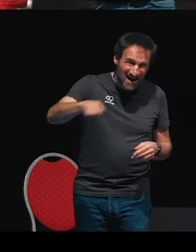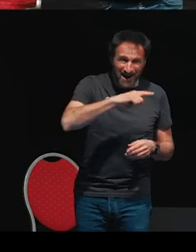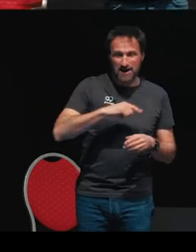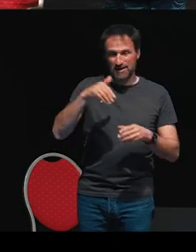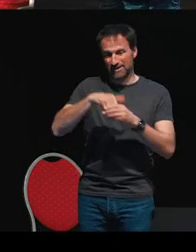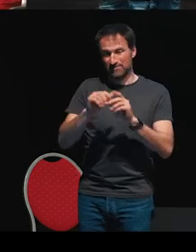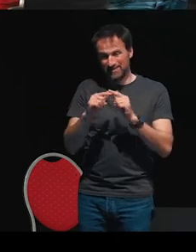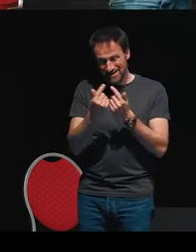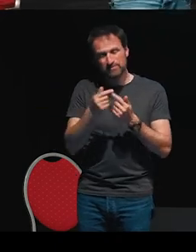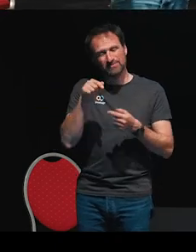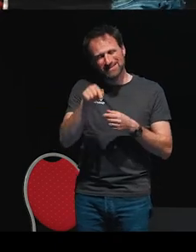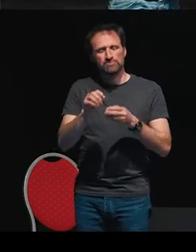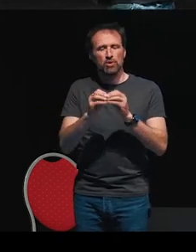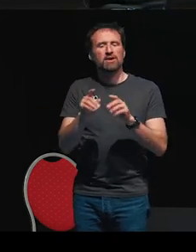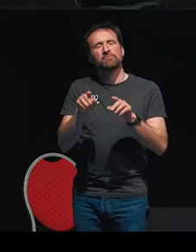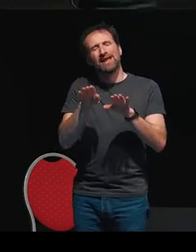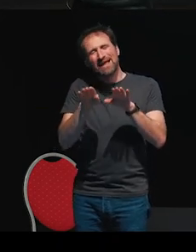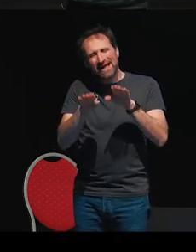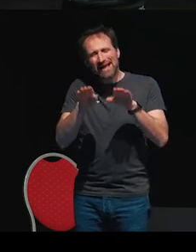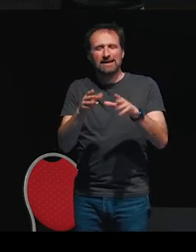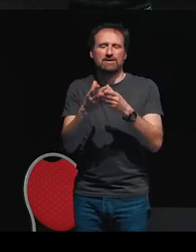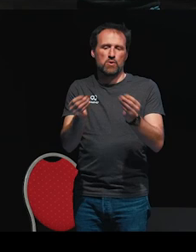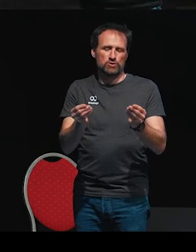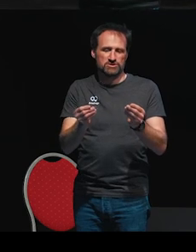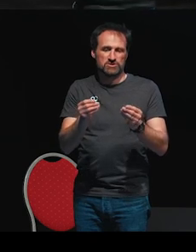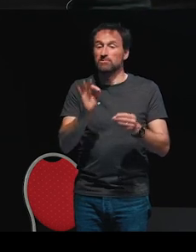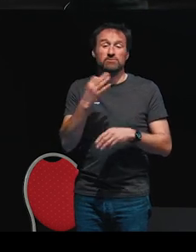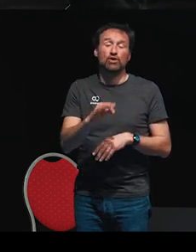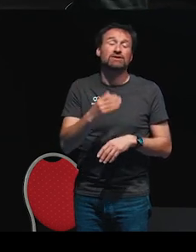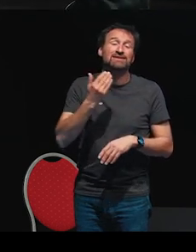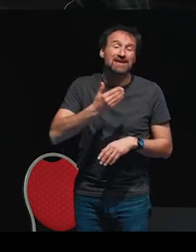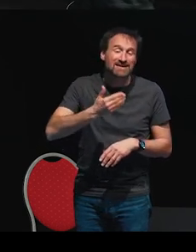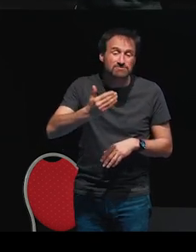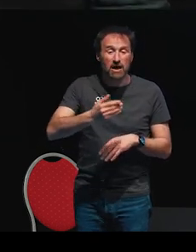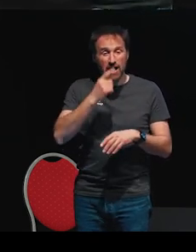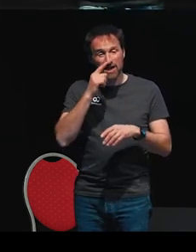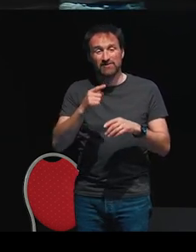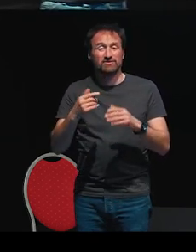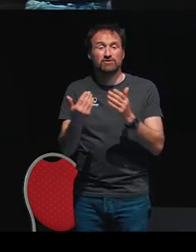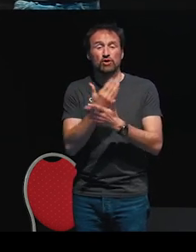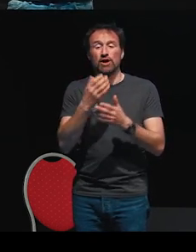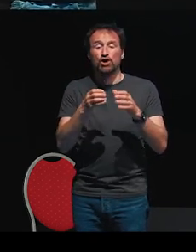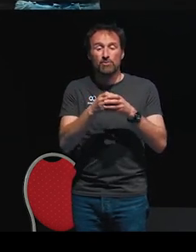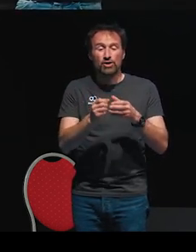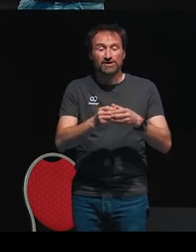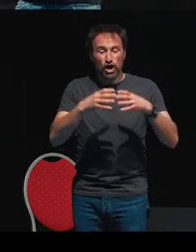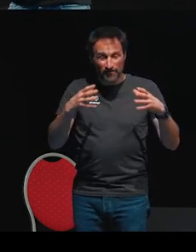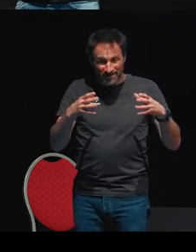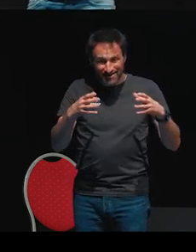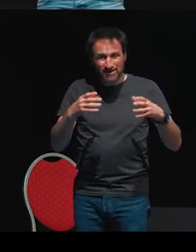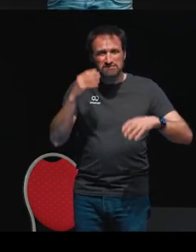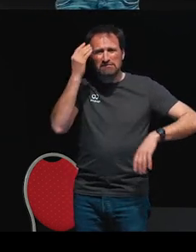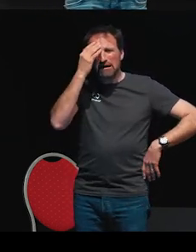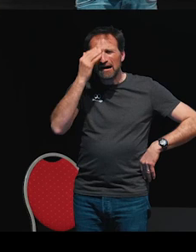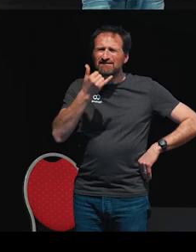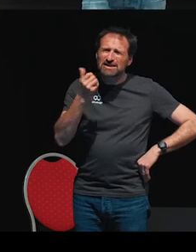a similar way. So you don't have to reconsider and rethink every time when you open a new component. Now it's solved in